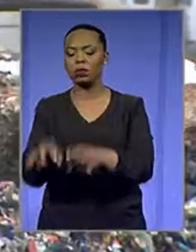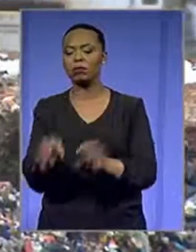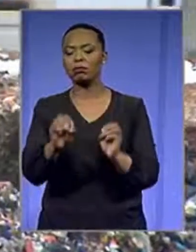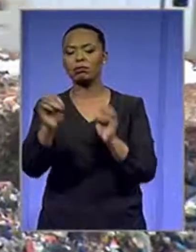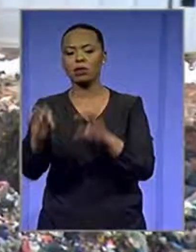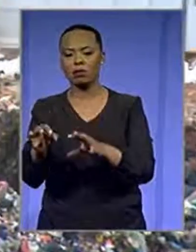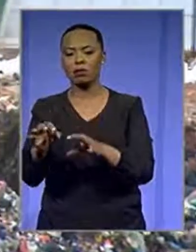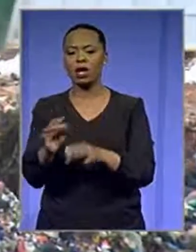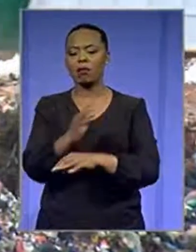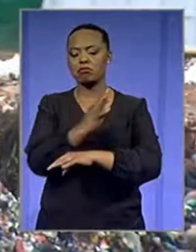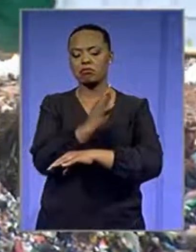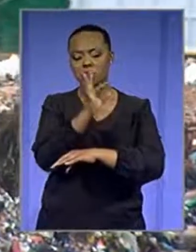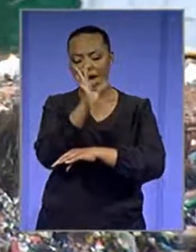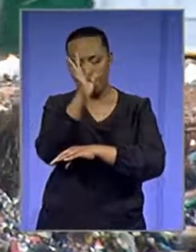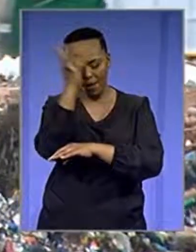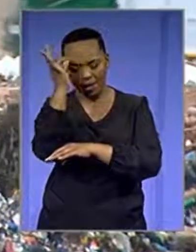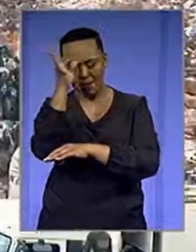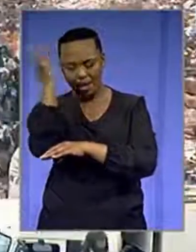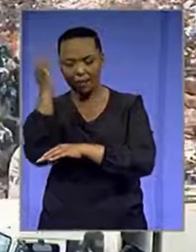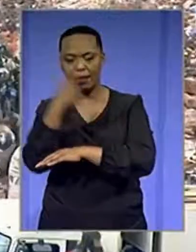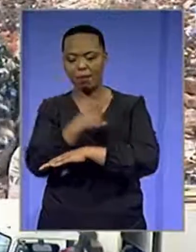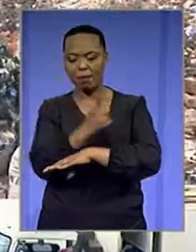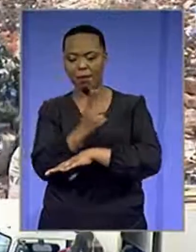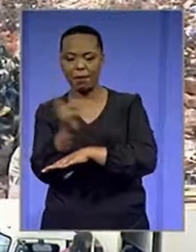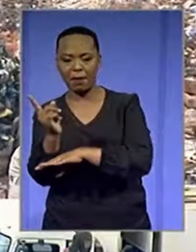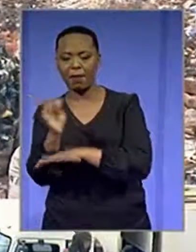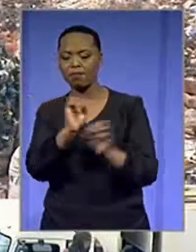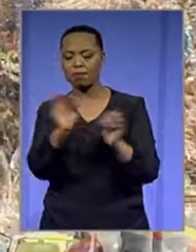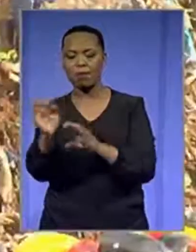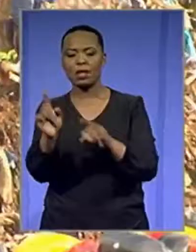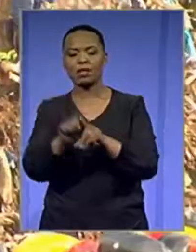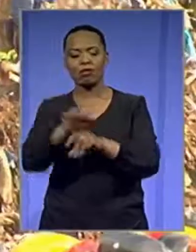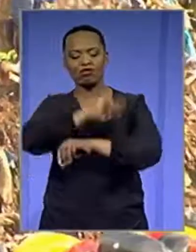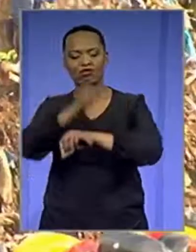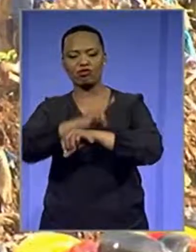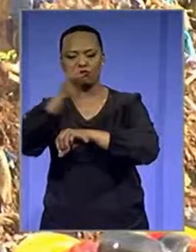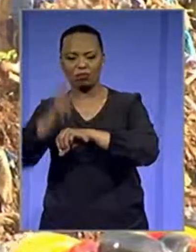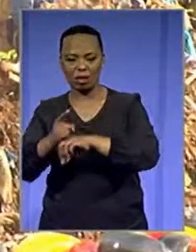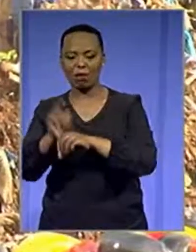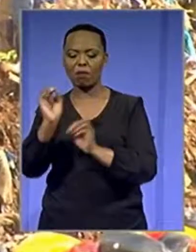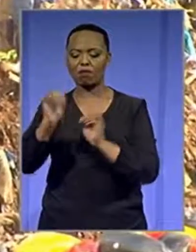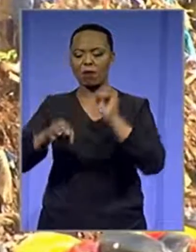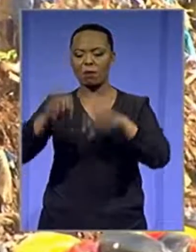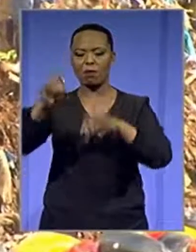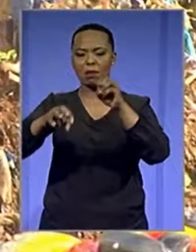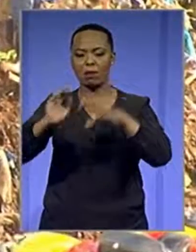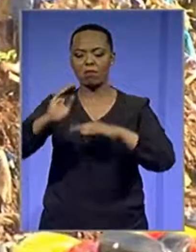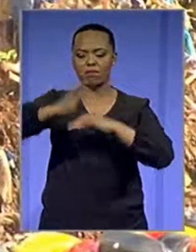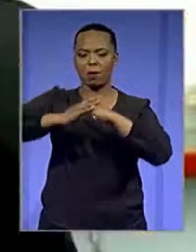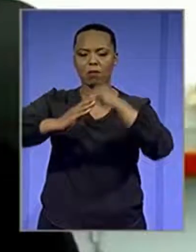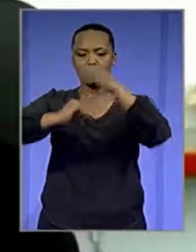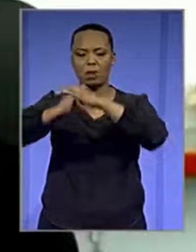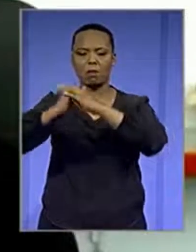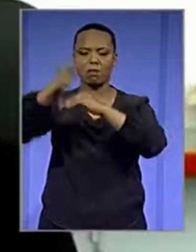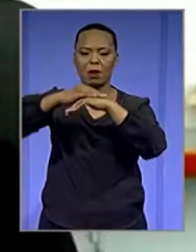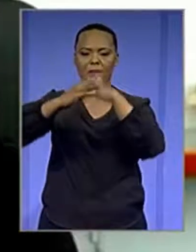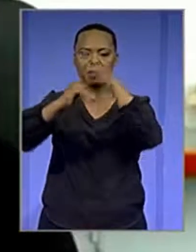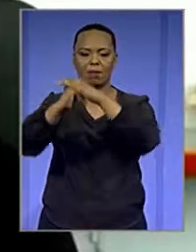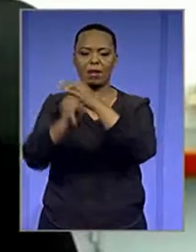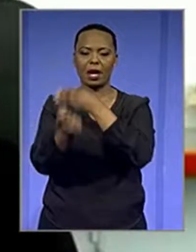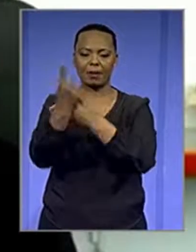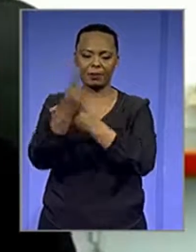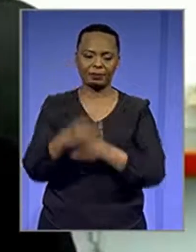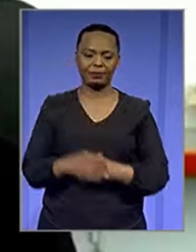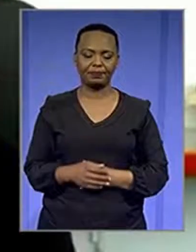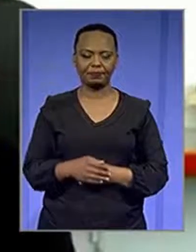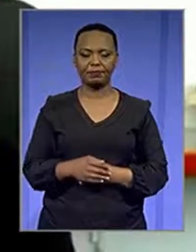motsotso go agwa thaba ye nngwe godimo ga thaba ya ditlakala. But then now you've got these toxic fumes. Now think hard